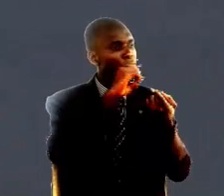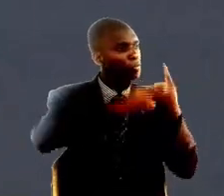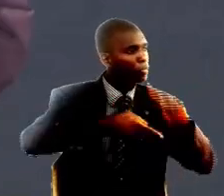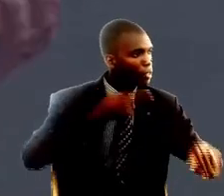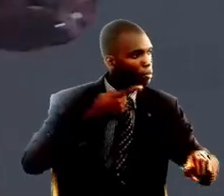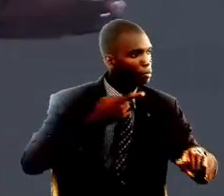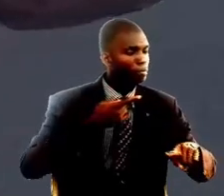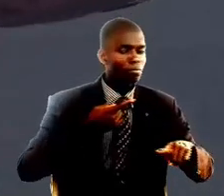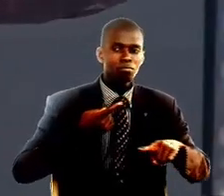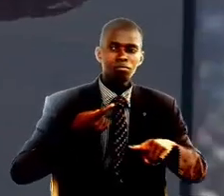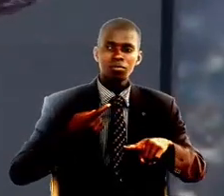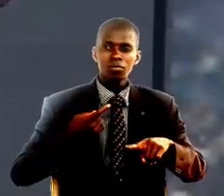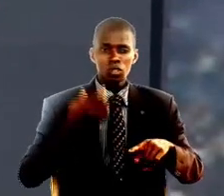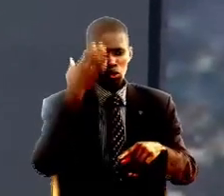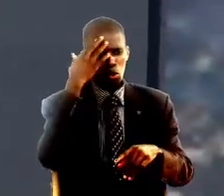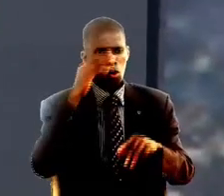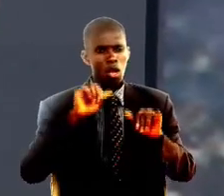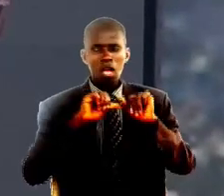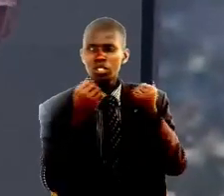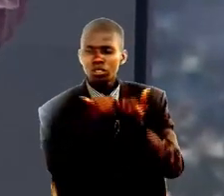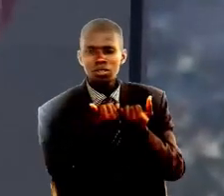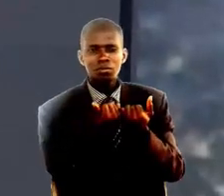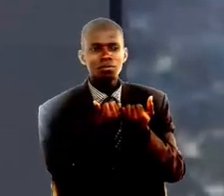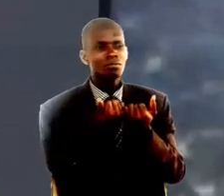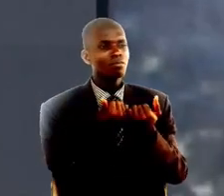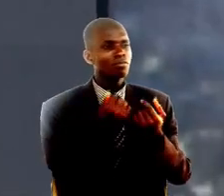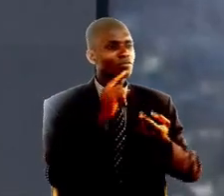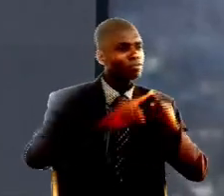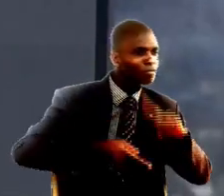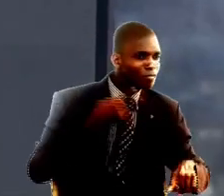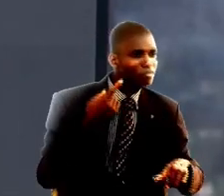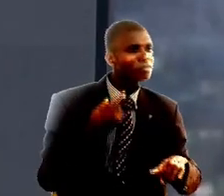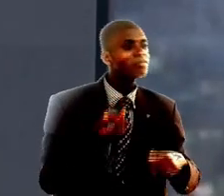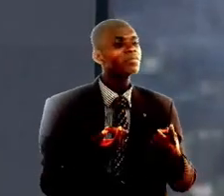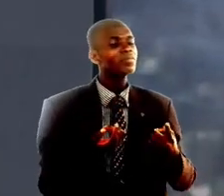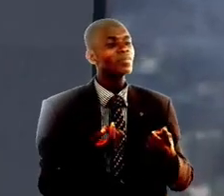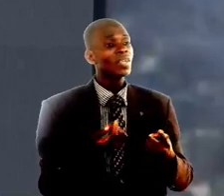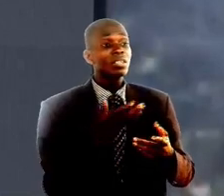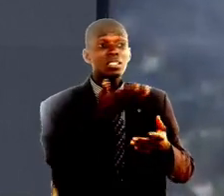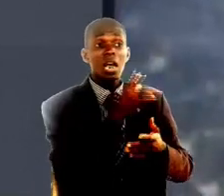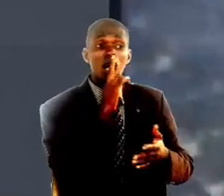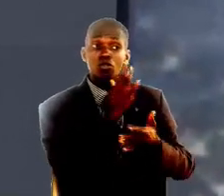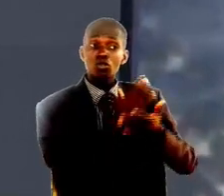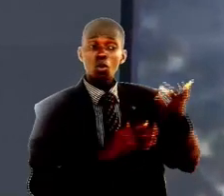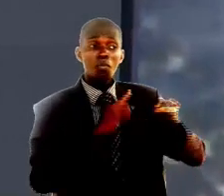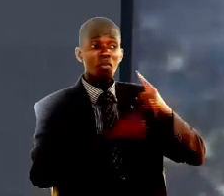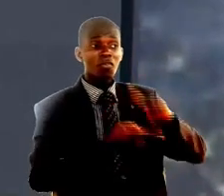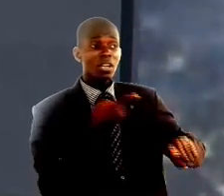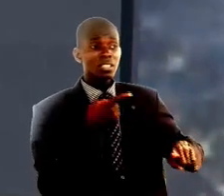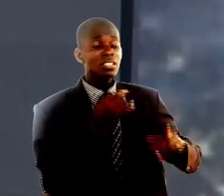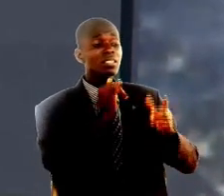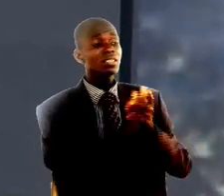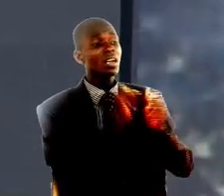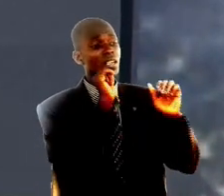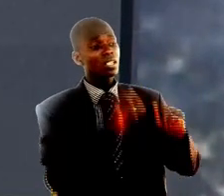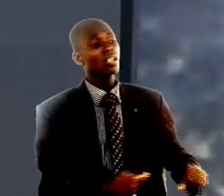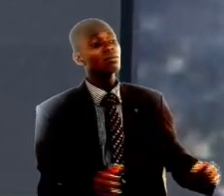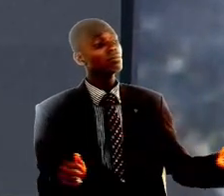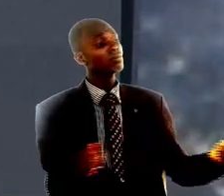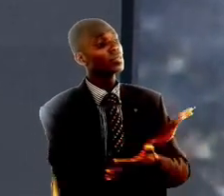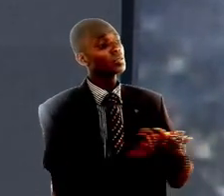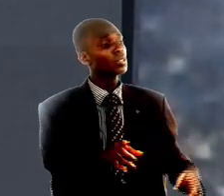Associates. You know, associates are companions. Associates are people. They come by our side